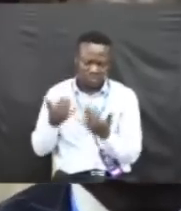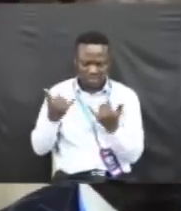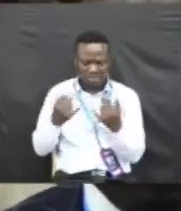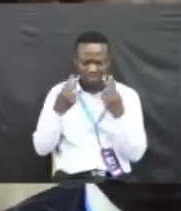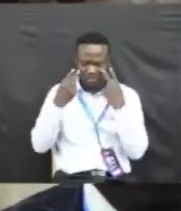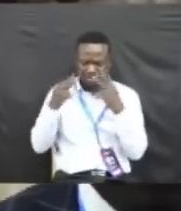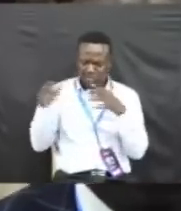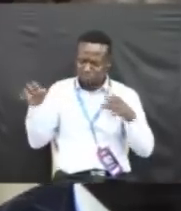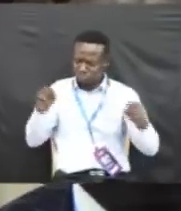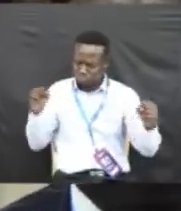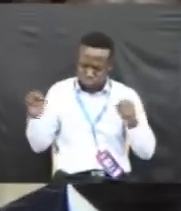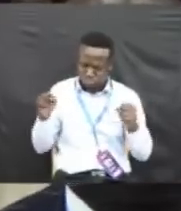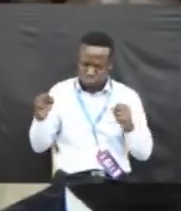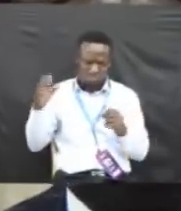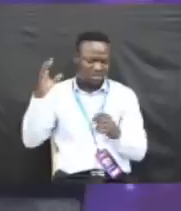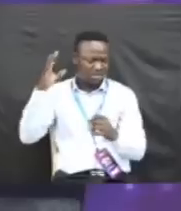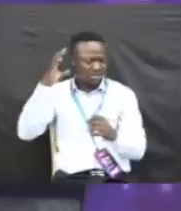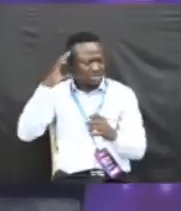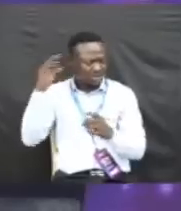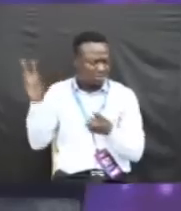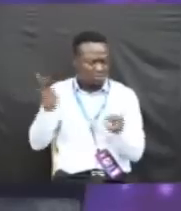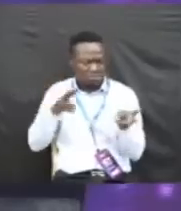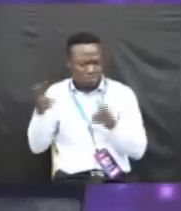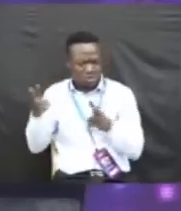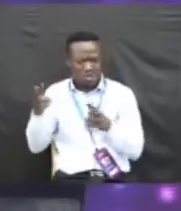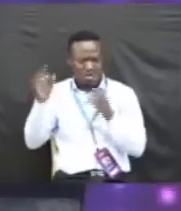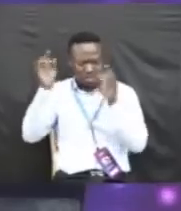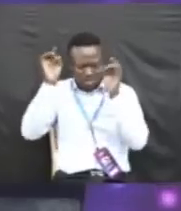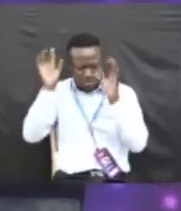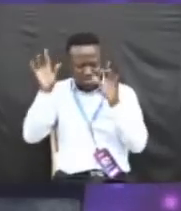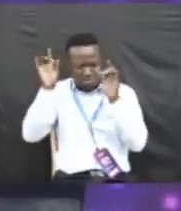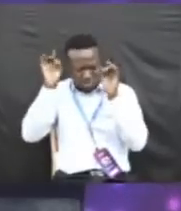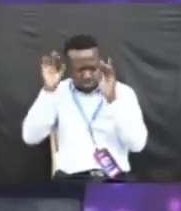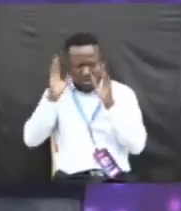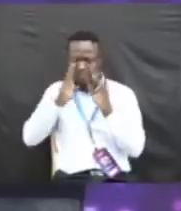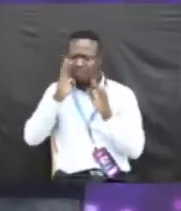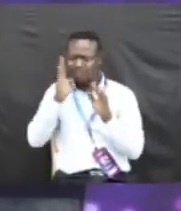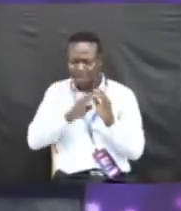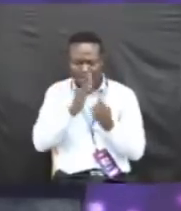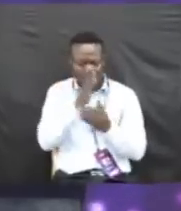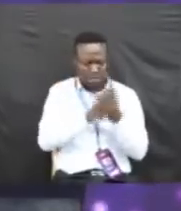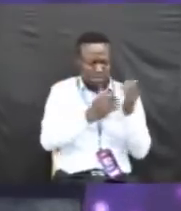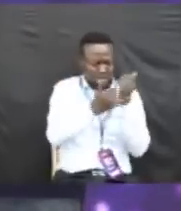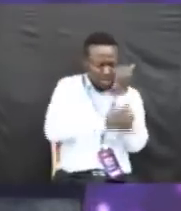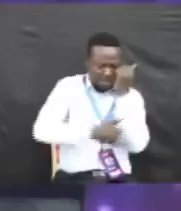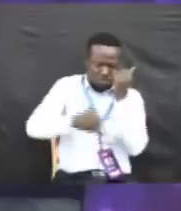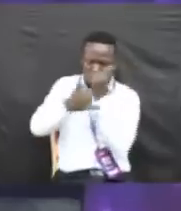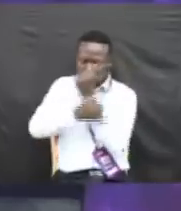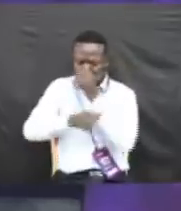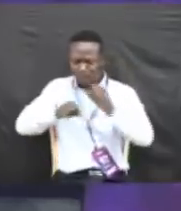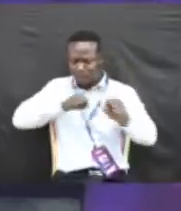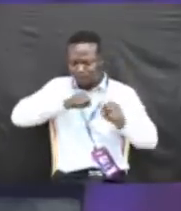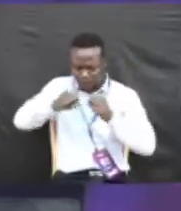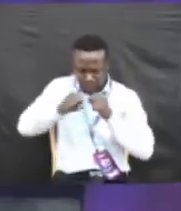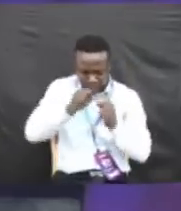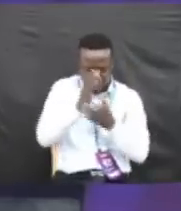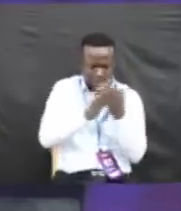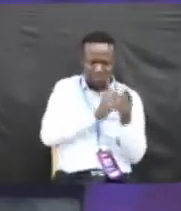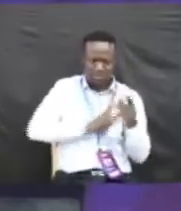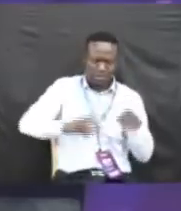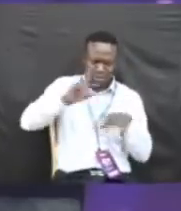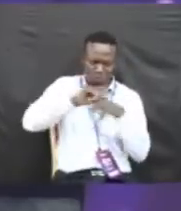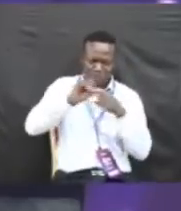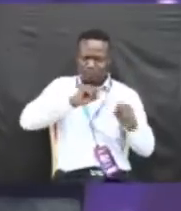earthquakes. We hear wars and rumors of wars. Nation rising against nation, kingdom against